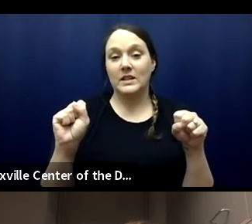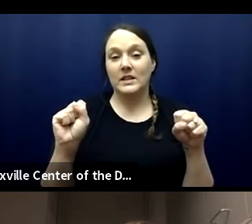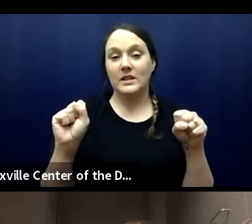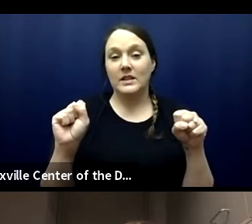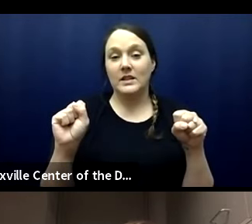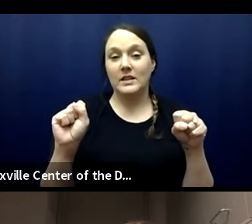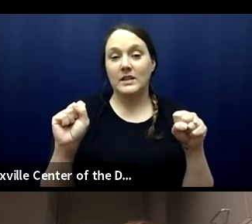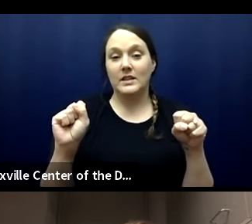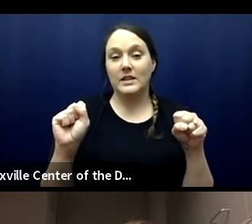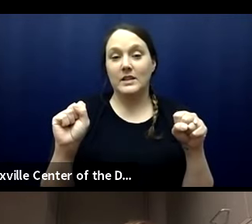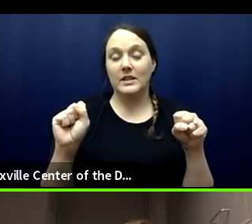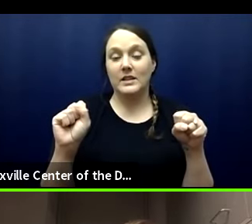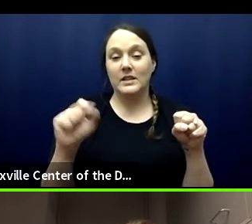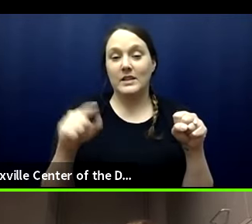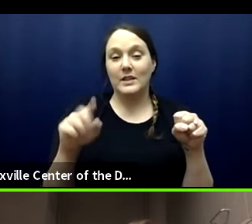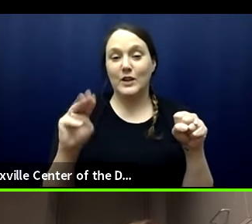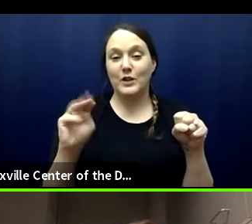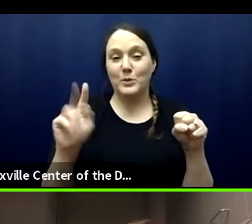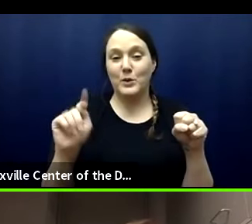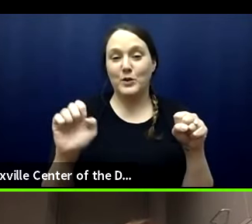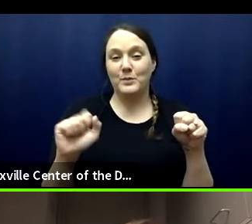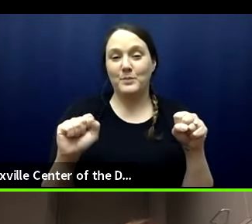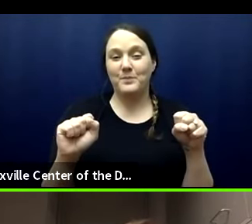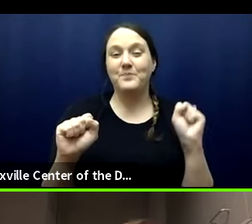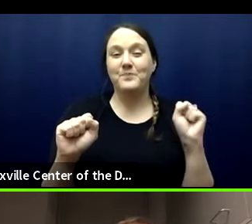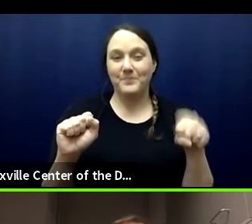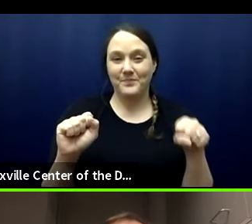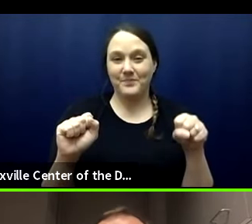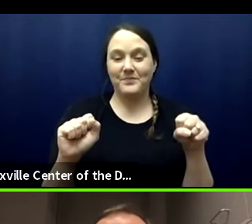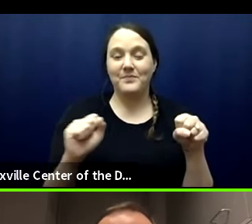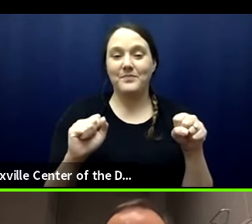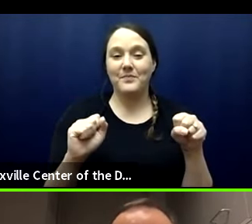He's muted. You're muted. Muted. Sorry, yes.